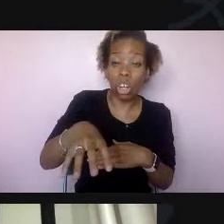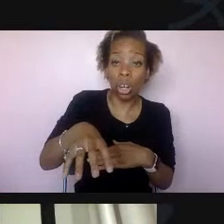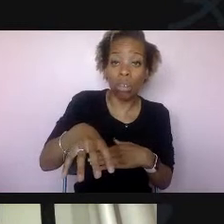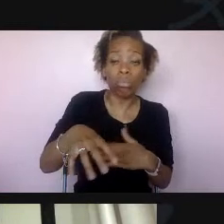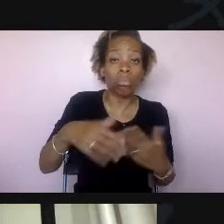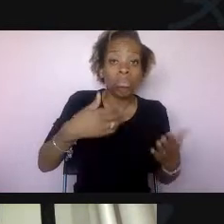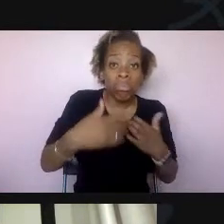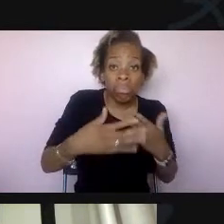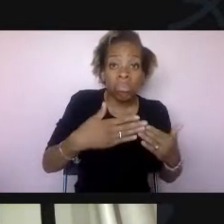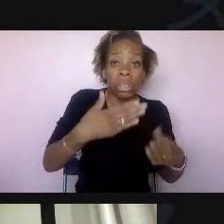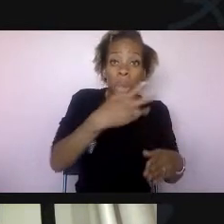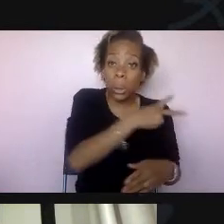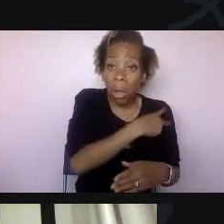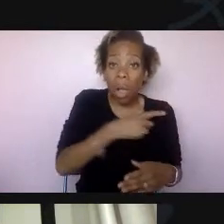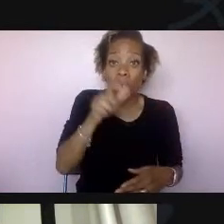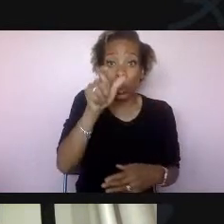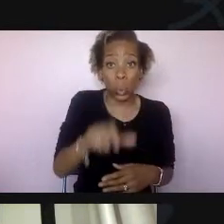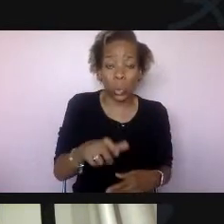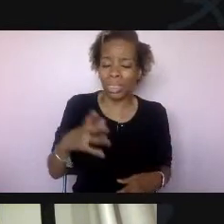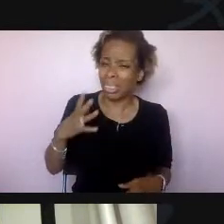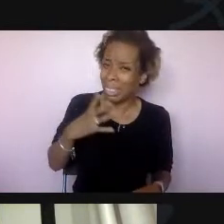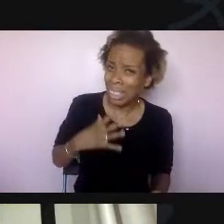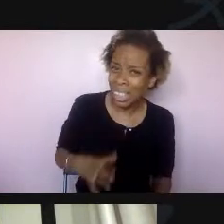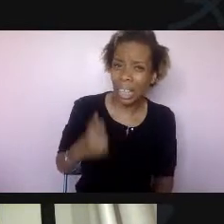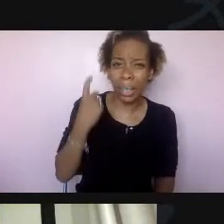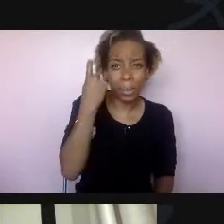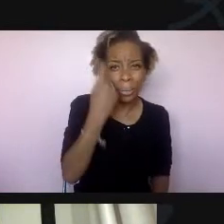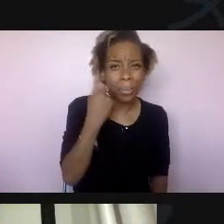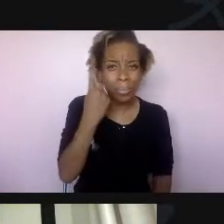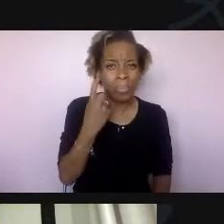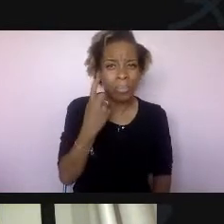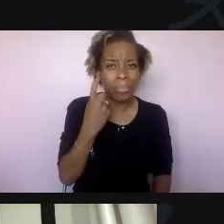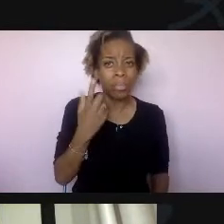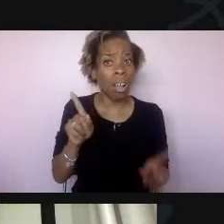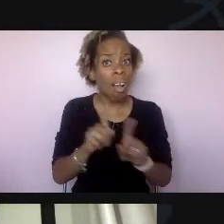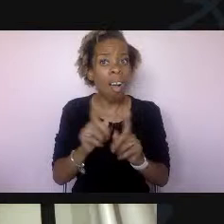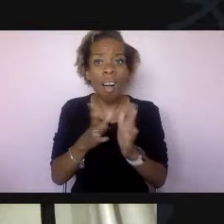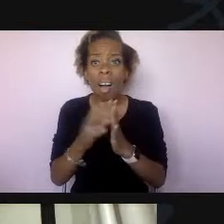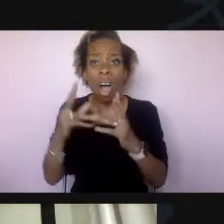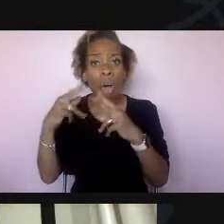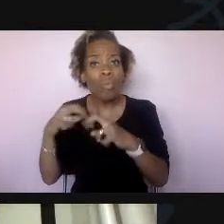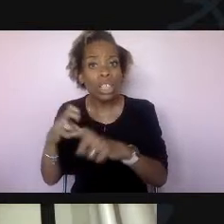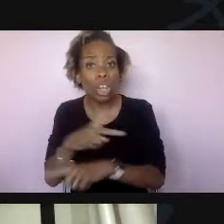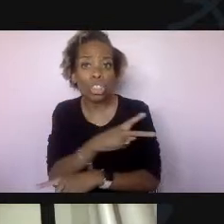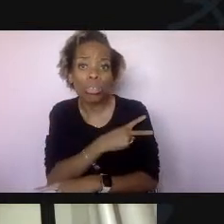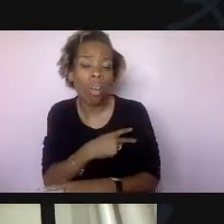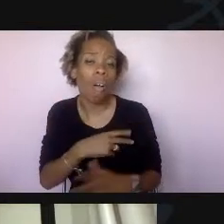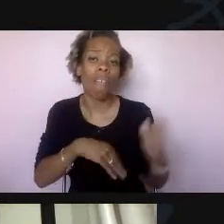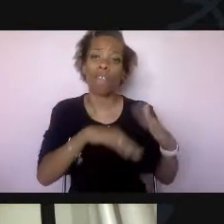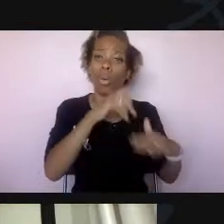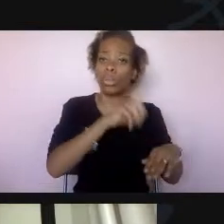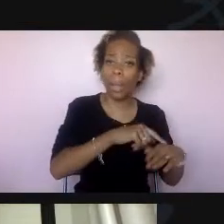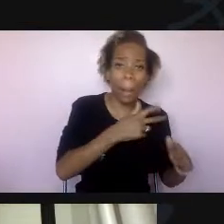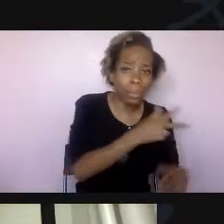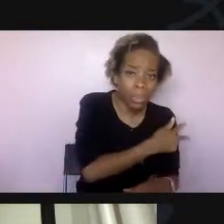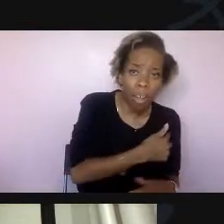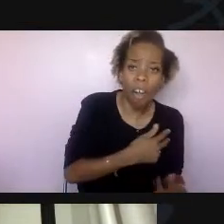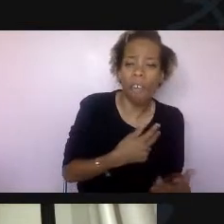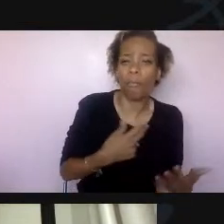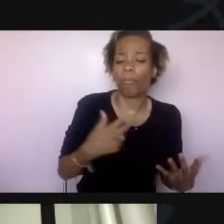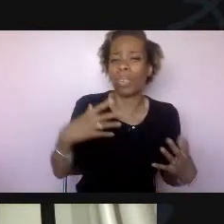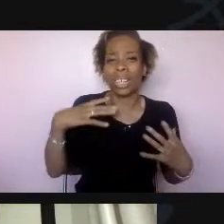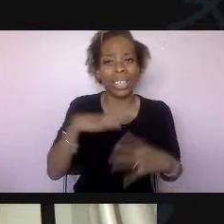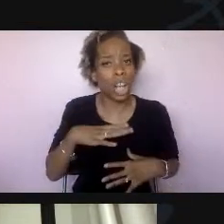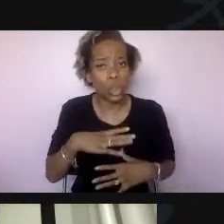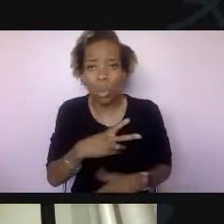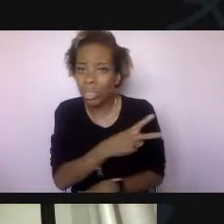that's for staff. I think that's really important when we're talking about research staff, whether we're talking about full-time staff, casualized